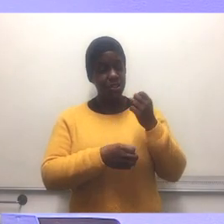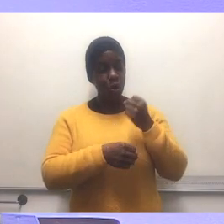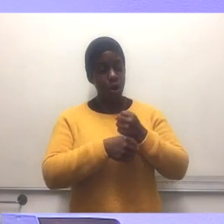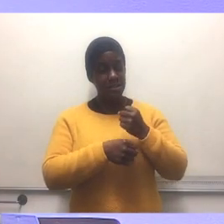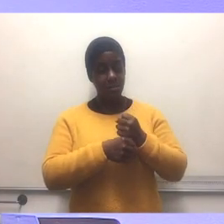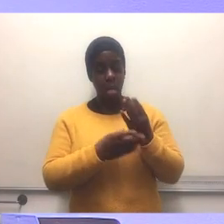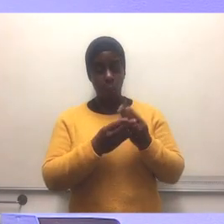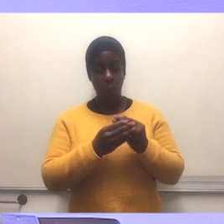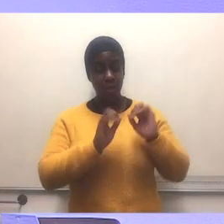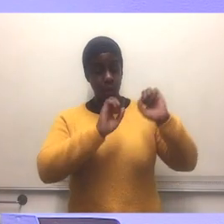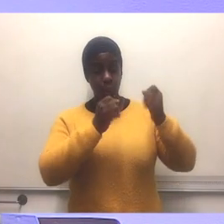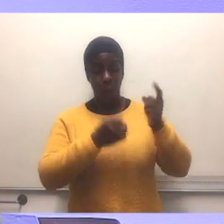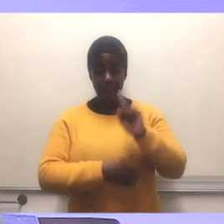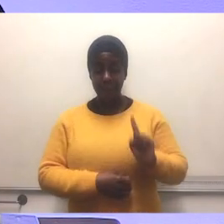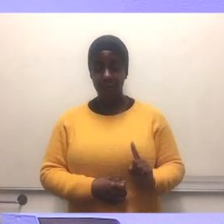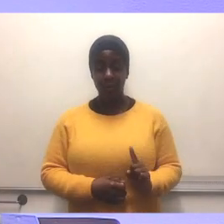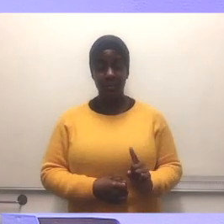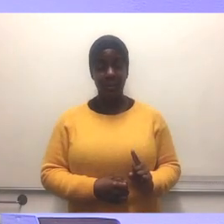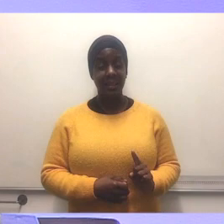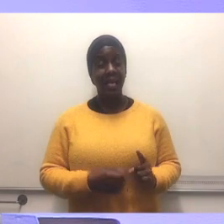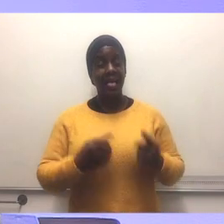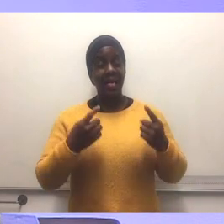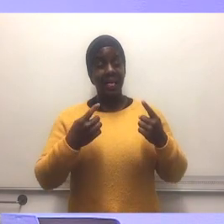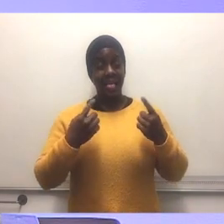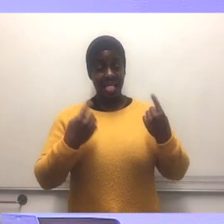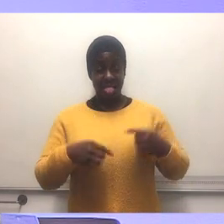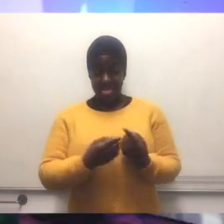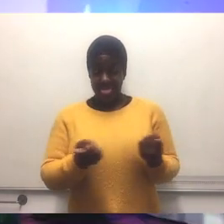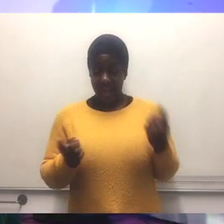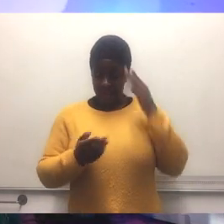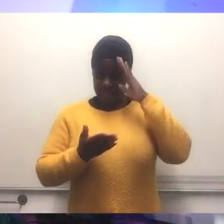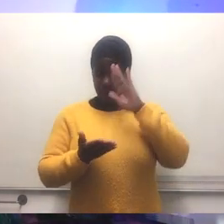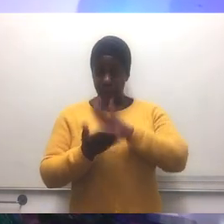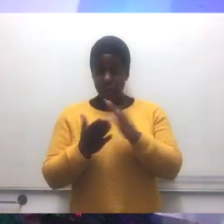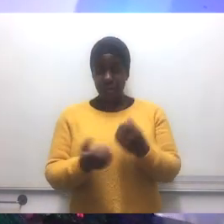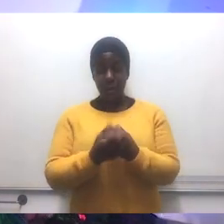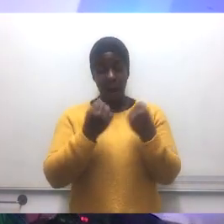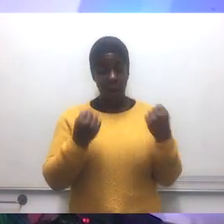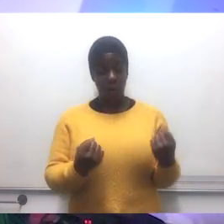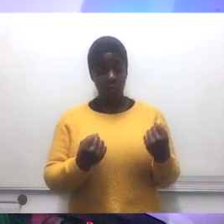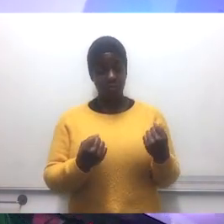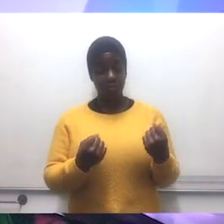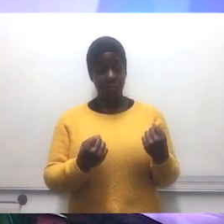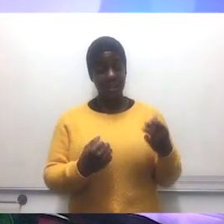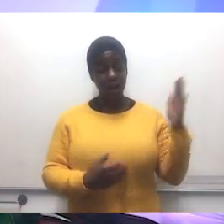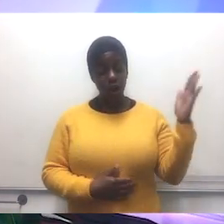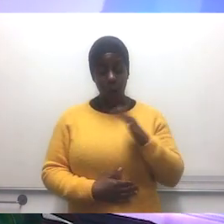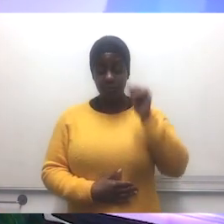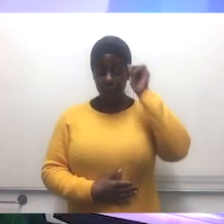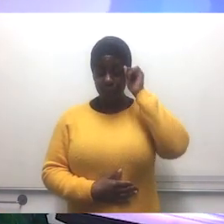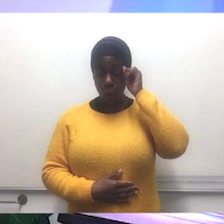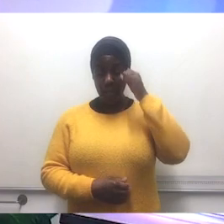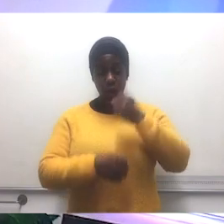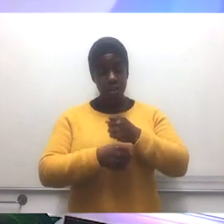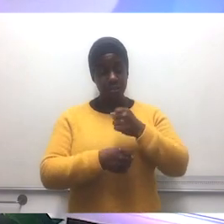your people. May they indeed experience the power that comes from knowing the